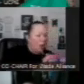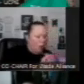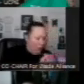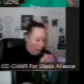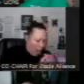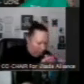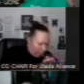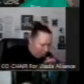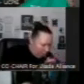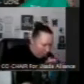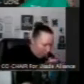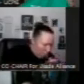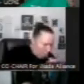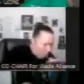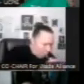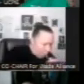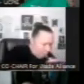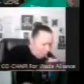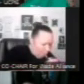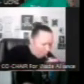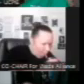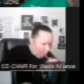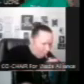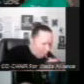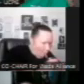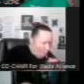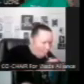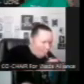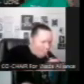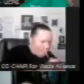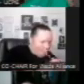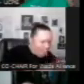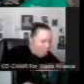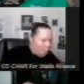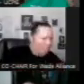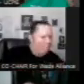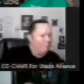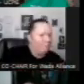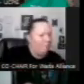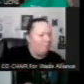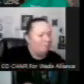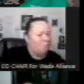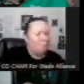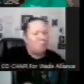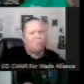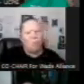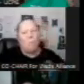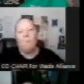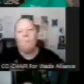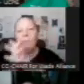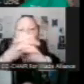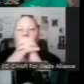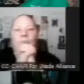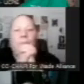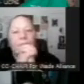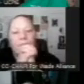their experiences, the terrain. They talked about walking through the rain, through the cold and the wind. Every aspect of that journey was